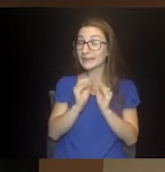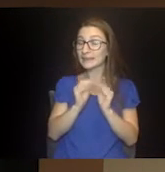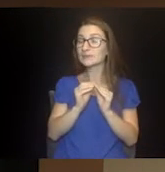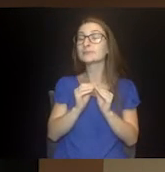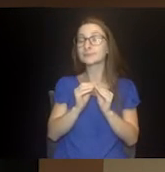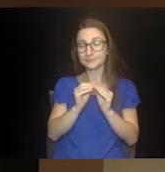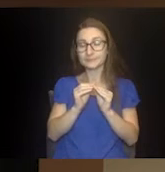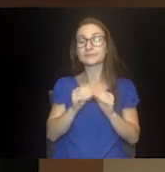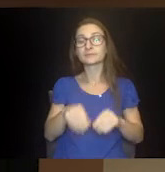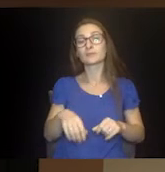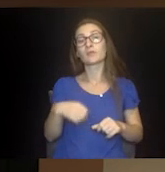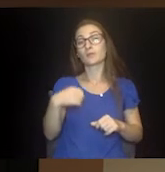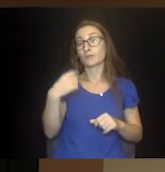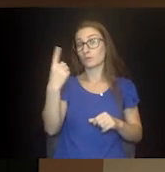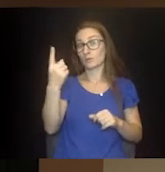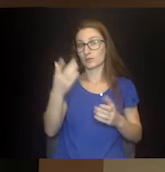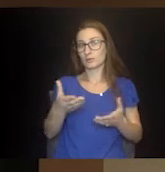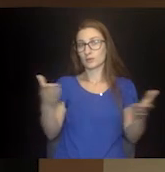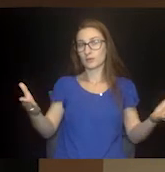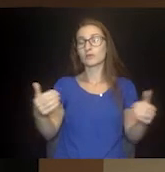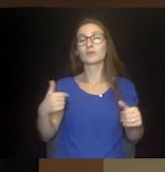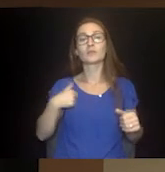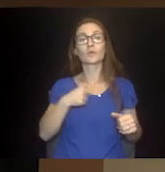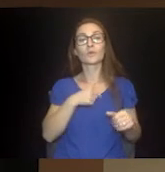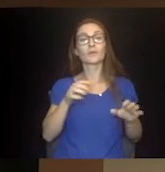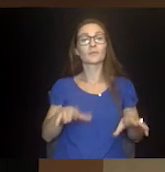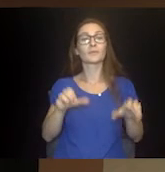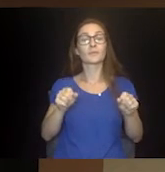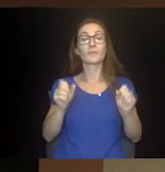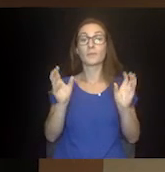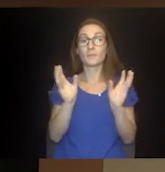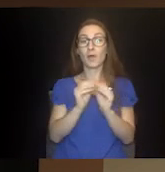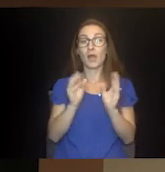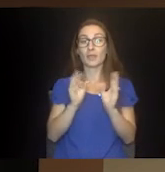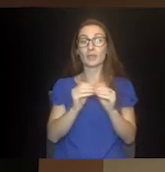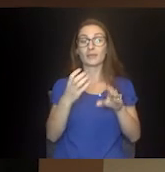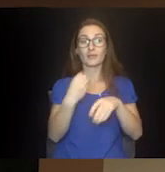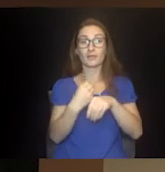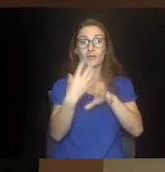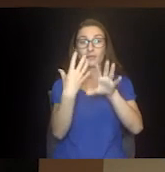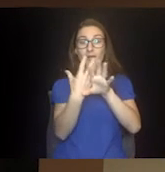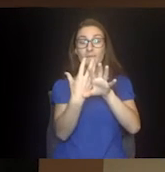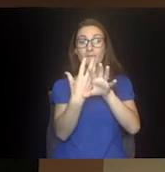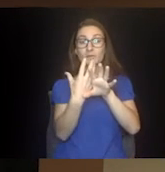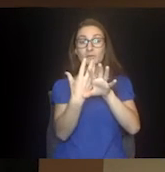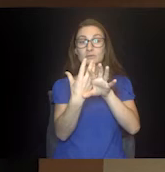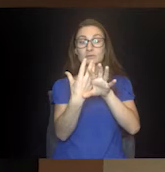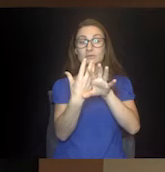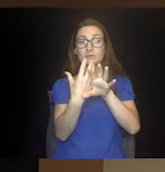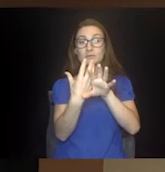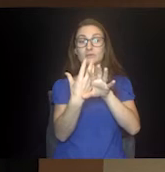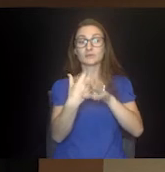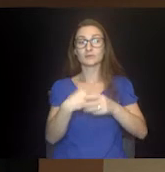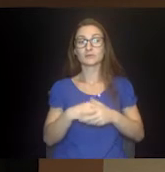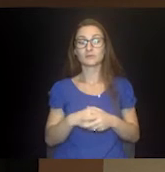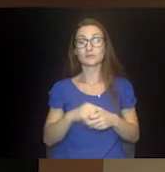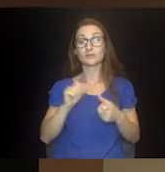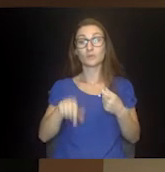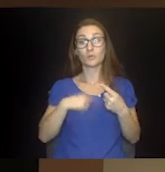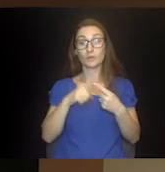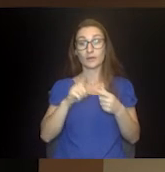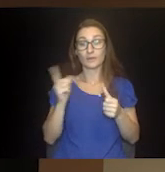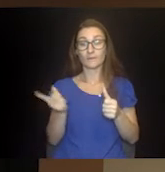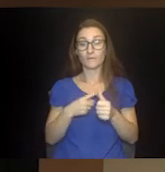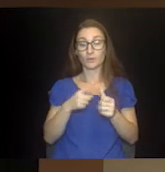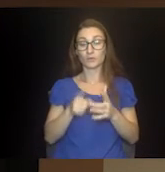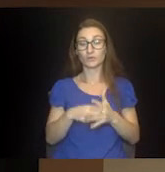Oh, like for our meetings? Yes. One of our things is we have a monthly conference call meeting, and actually